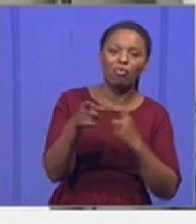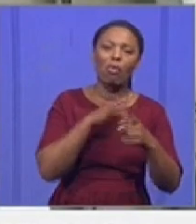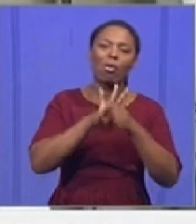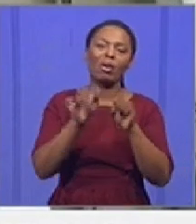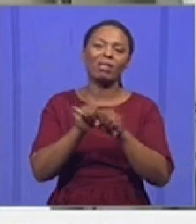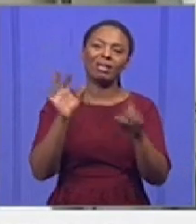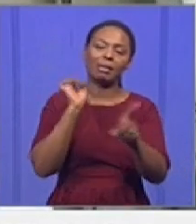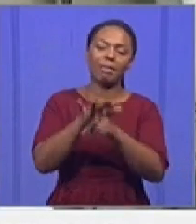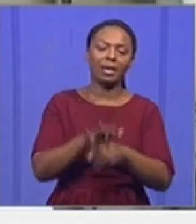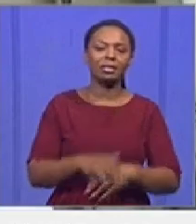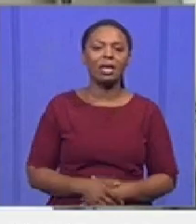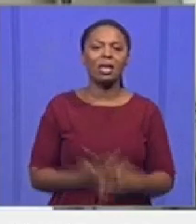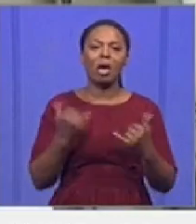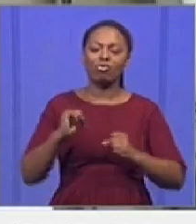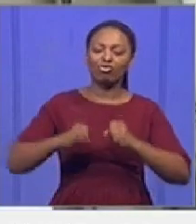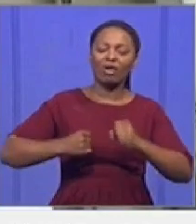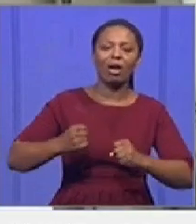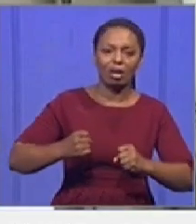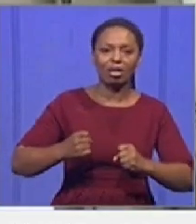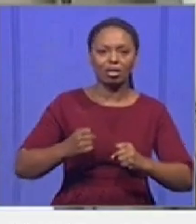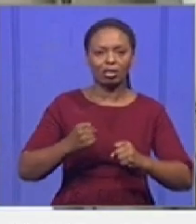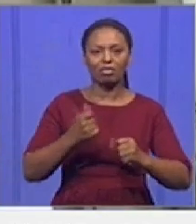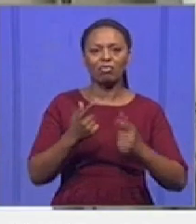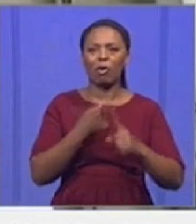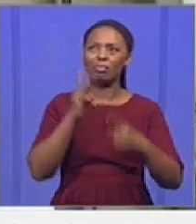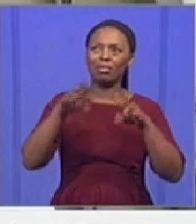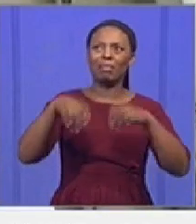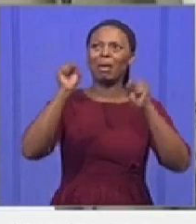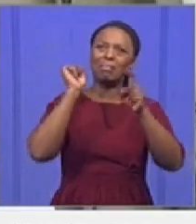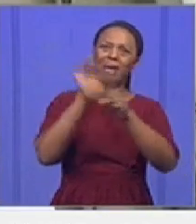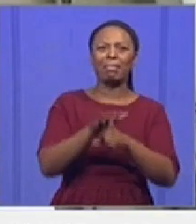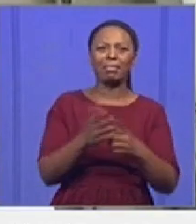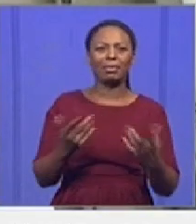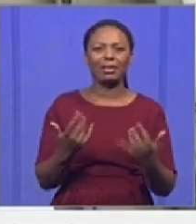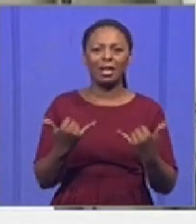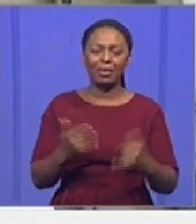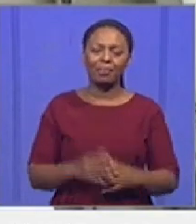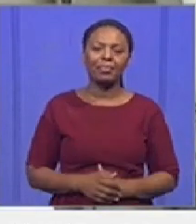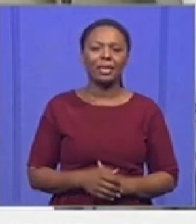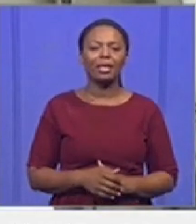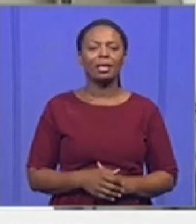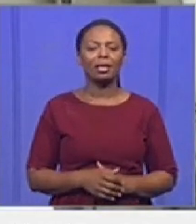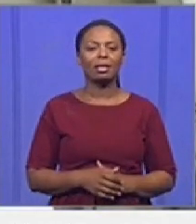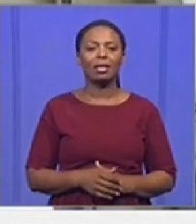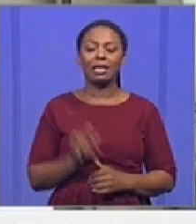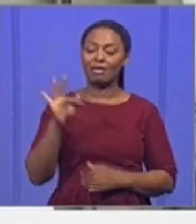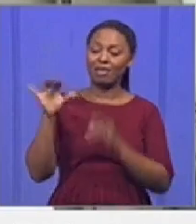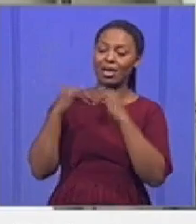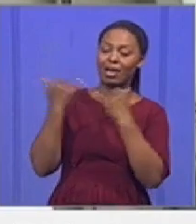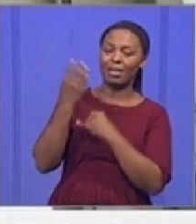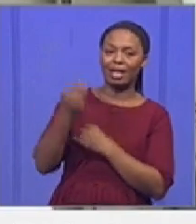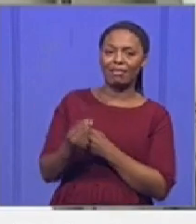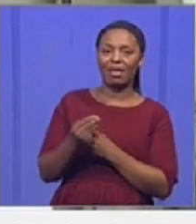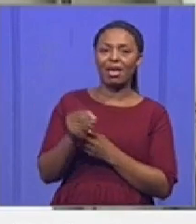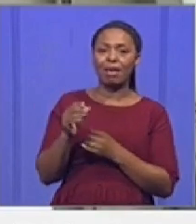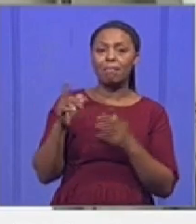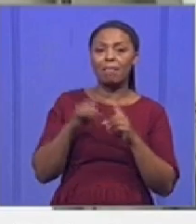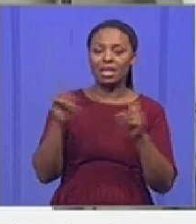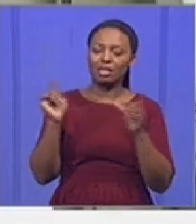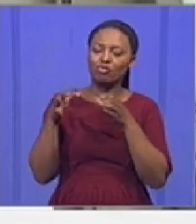are now struggling to recover from the load shedding because if you've got a company, small